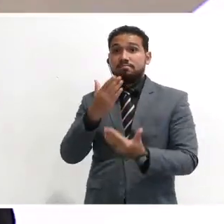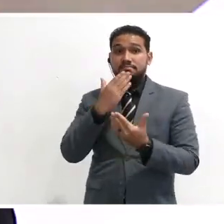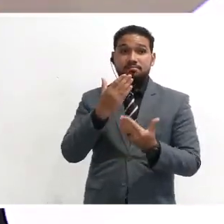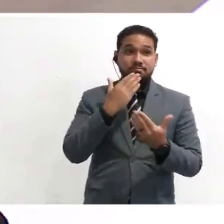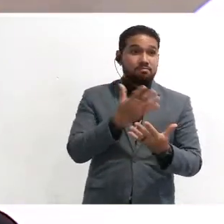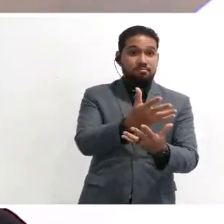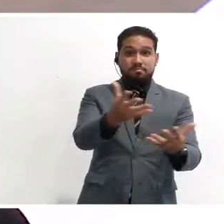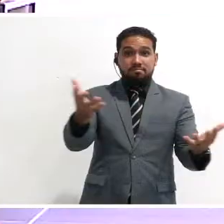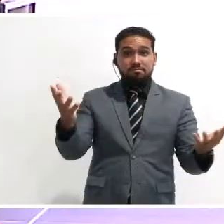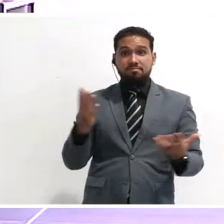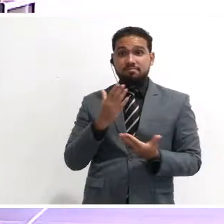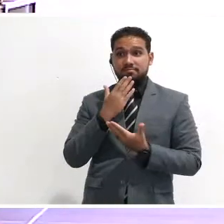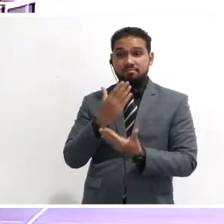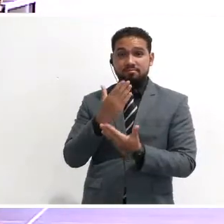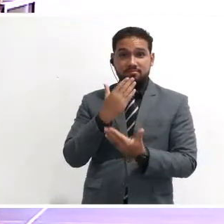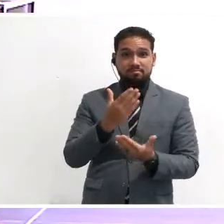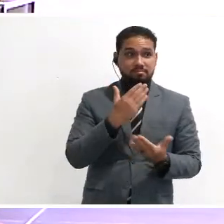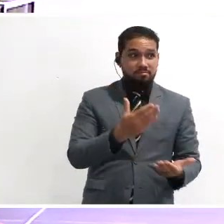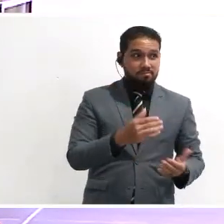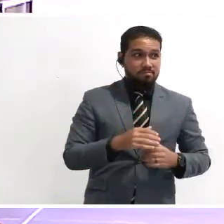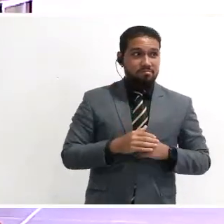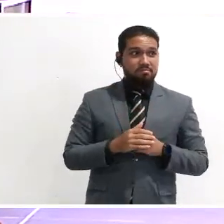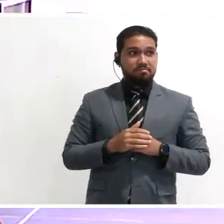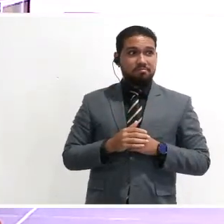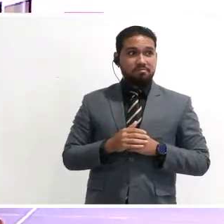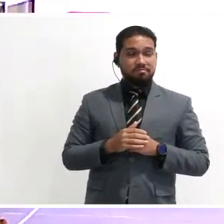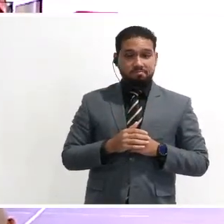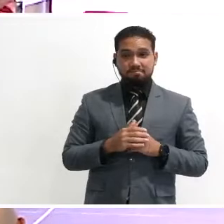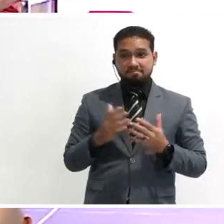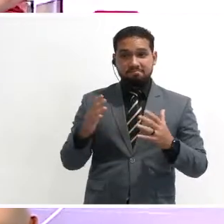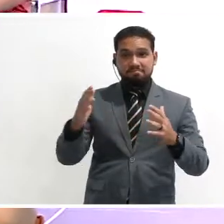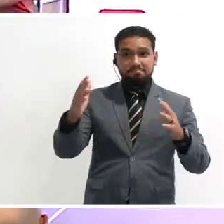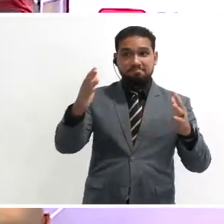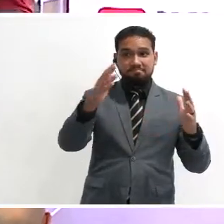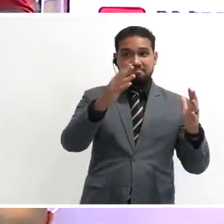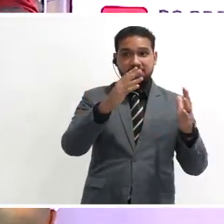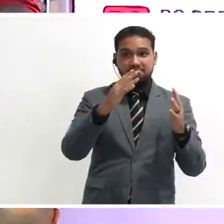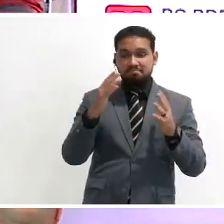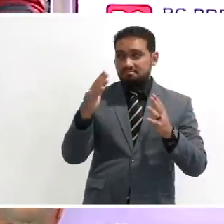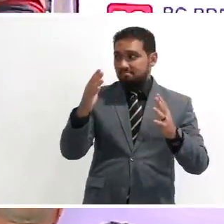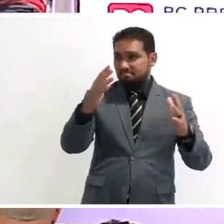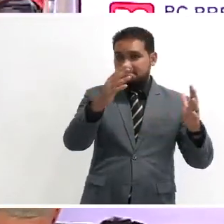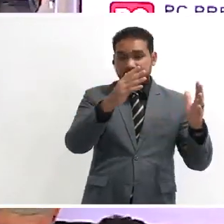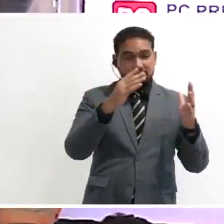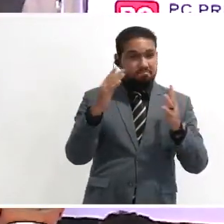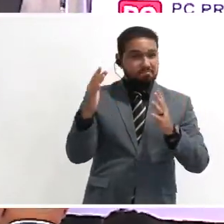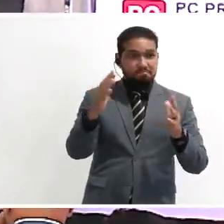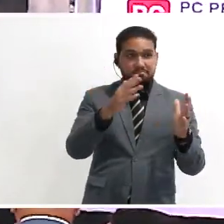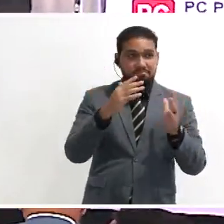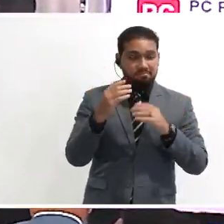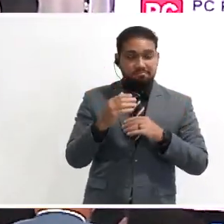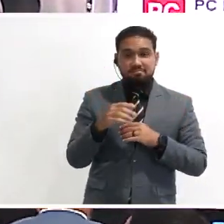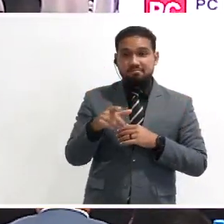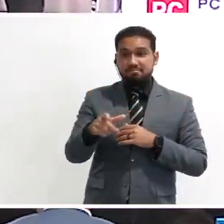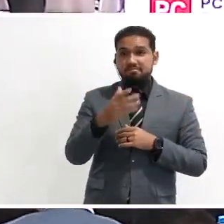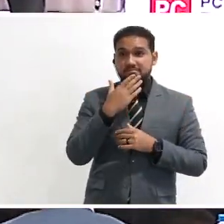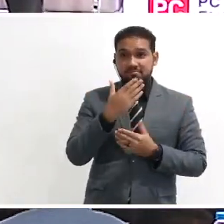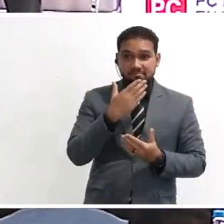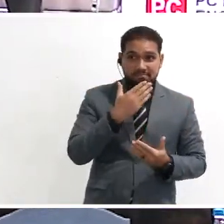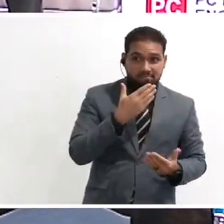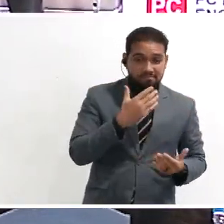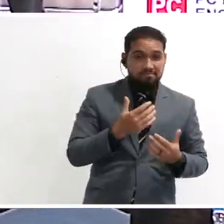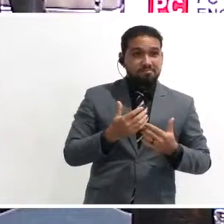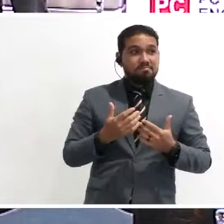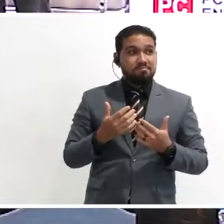you. Aplauso, un gran aplauso para nuestro instructor Paul Hoffman. E igualmente para quien